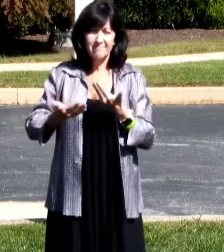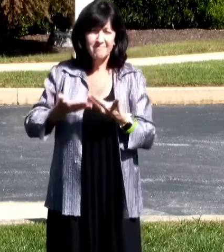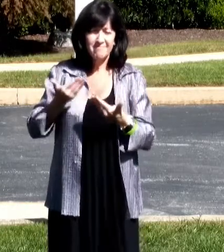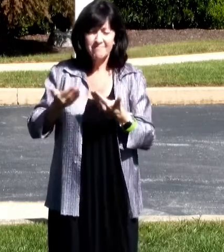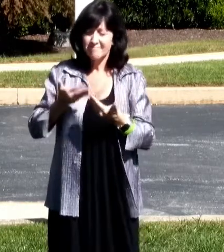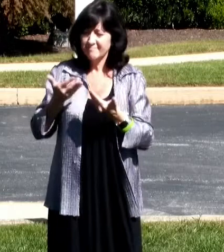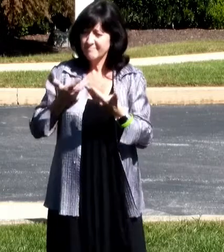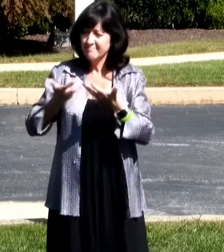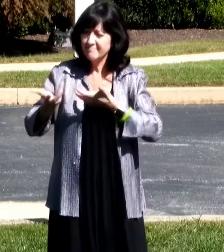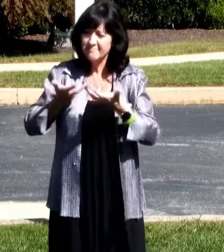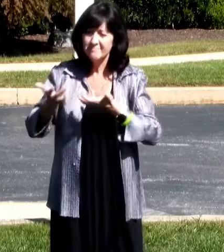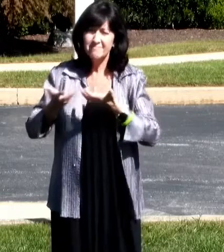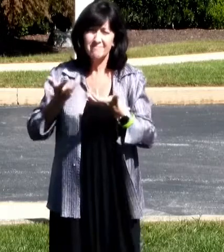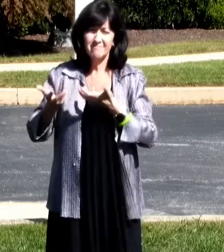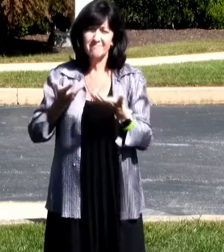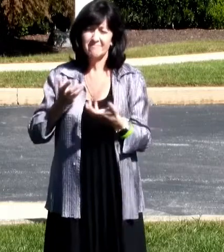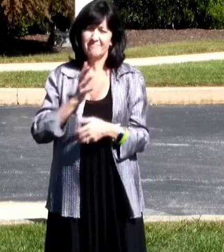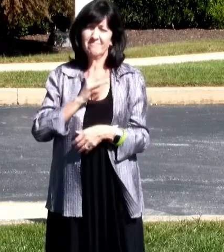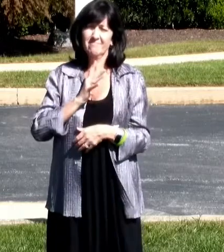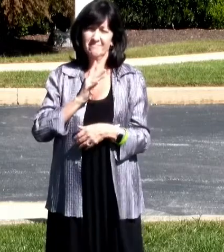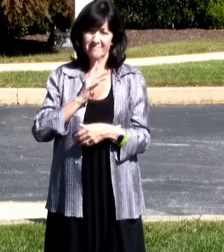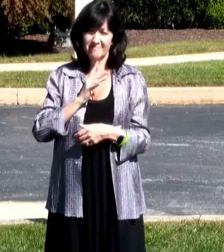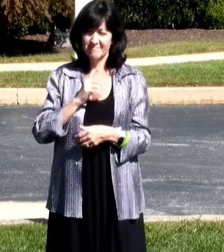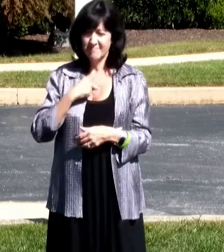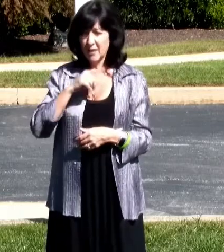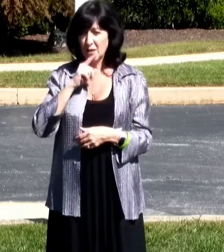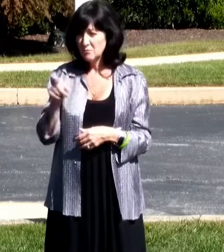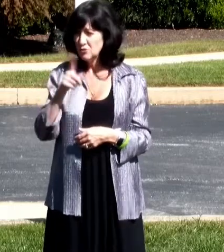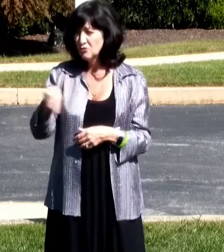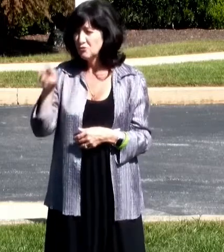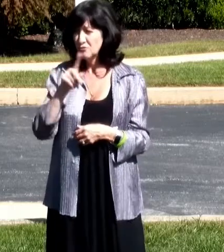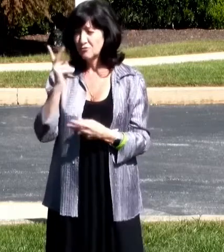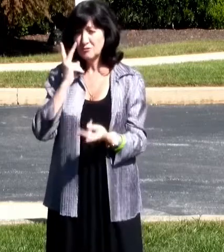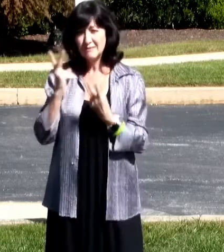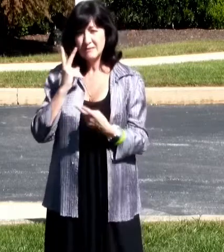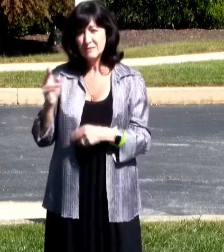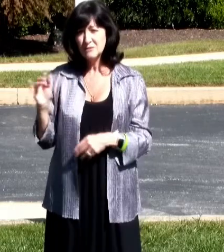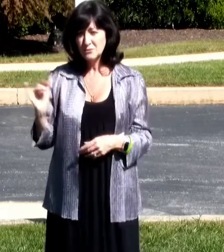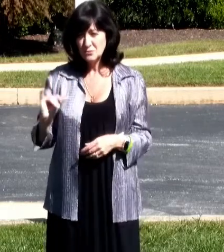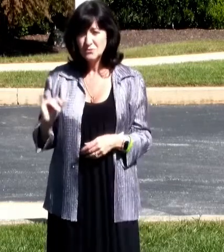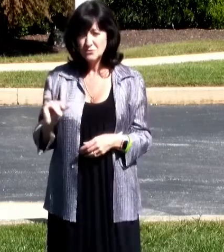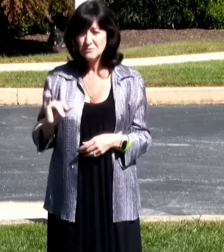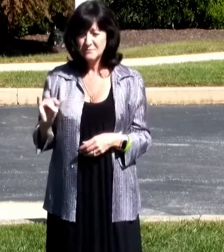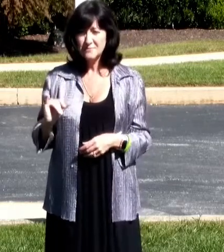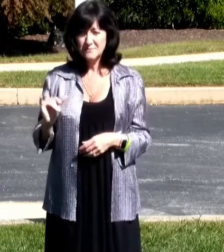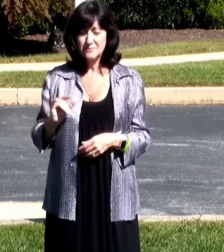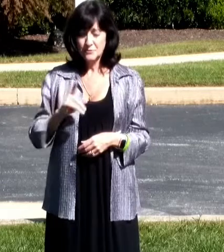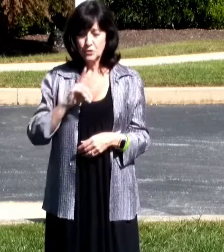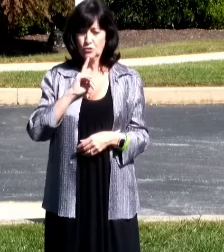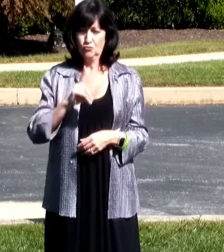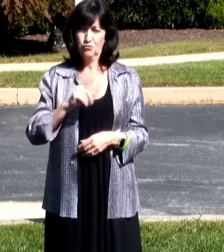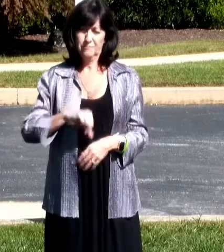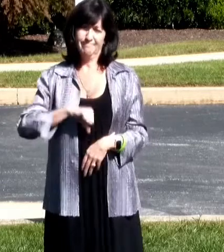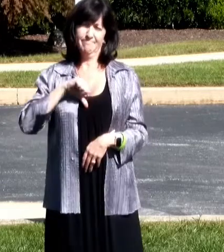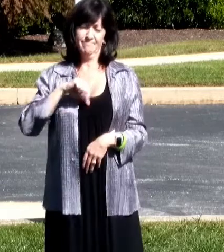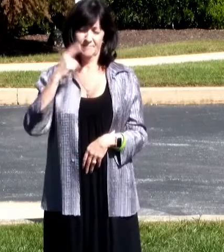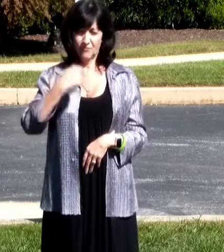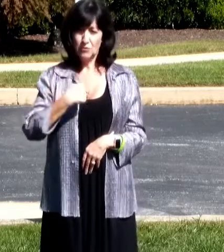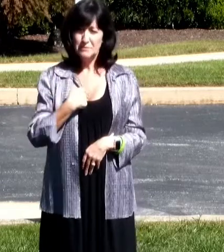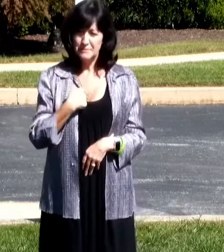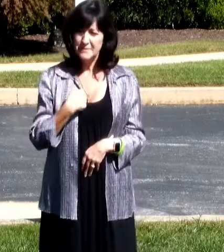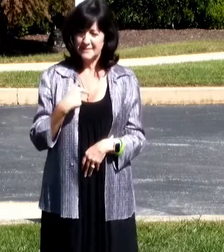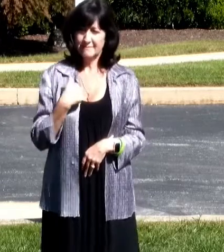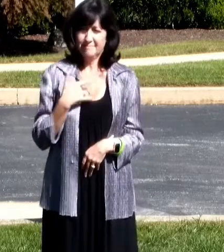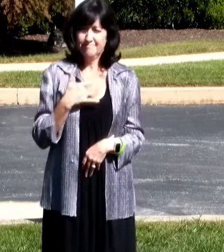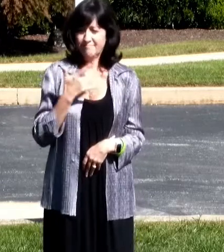have seen that yourselves. It's been a treat for me to work with him